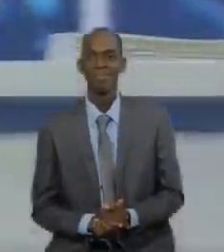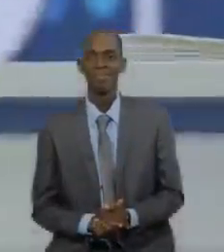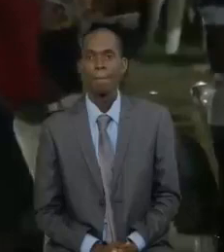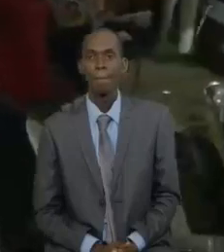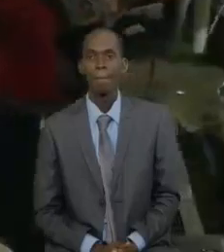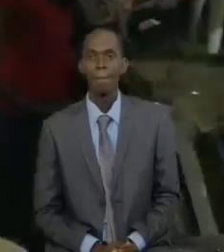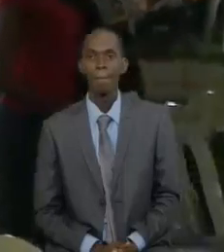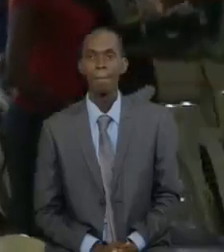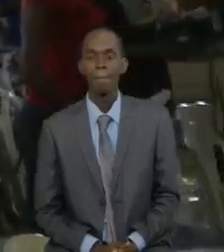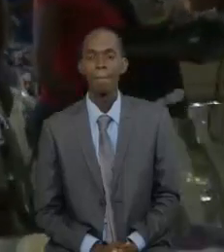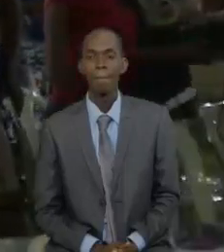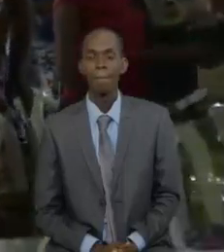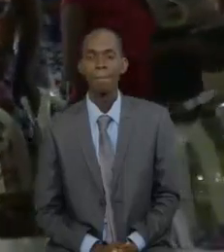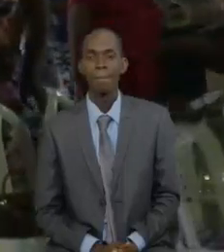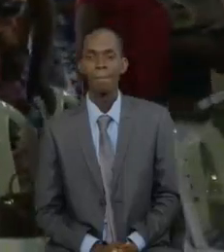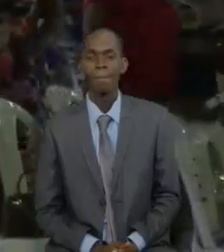Tonight,